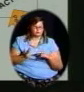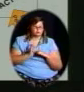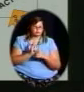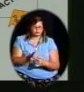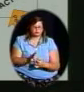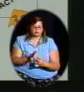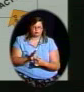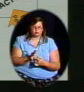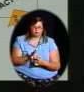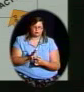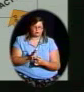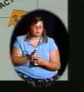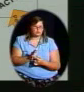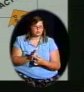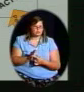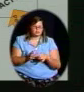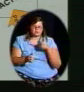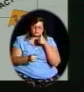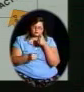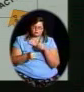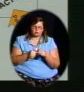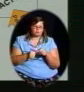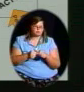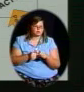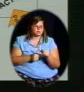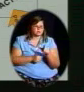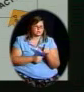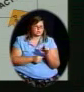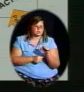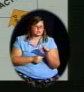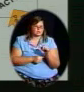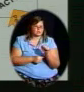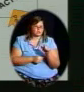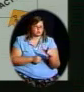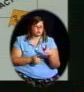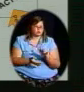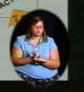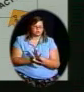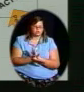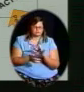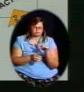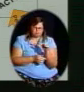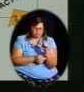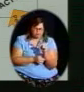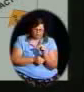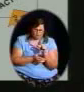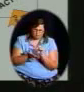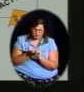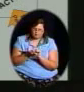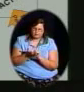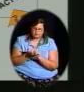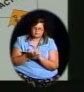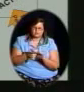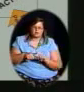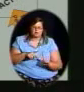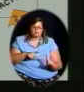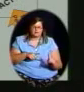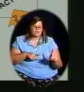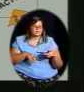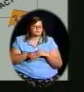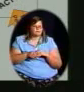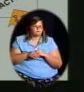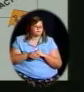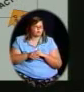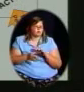It's a reminder that it is on legal size sheet and it's very tiny print. But involved in that particular document